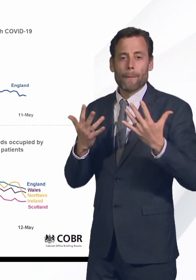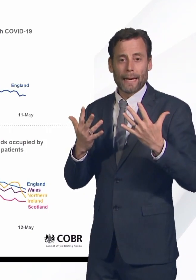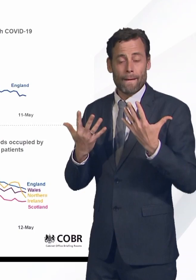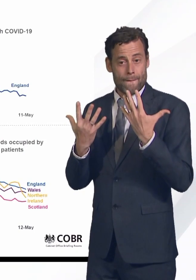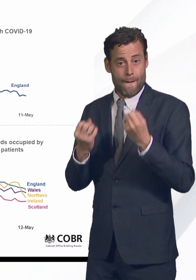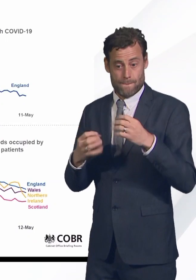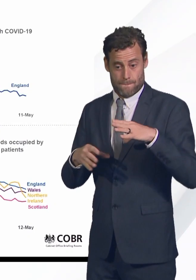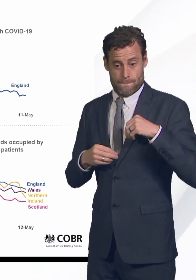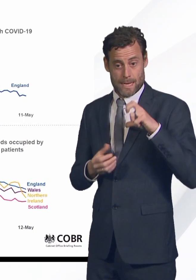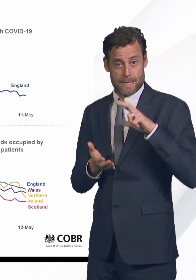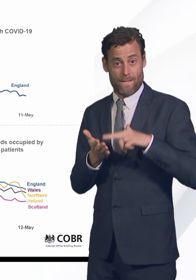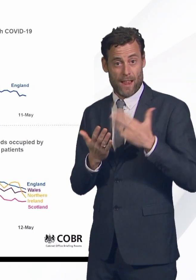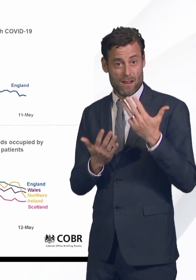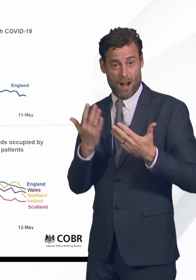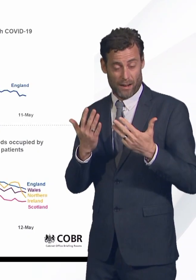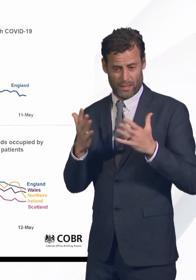critical care beds.